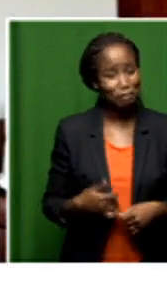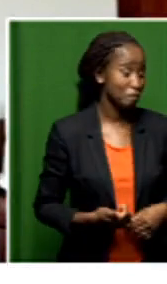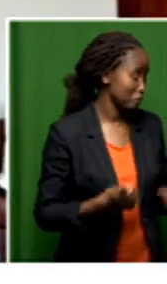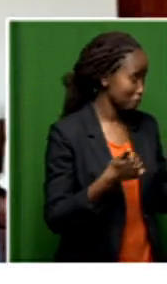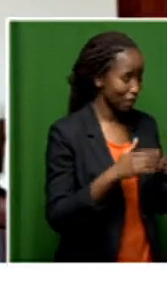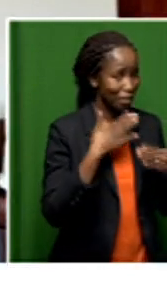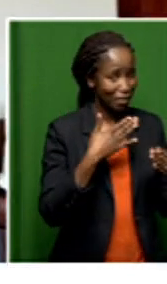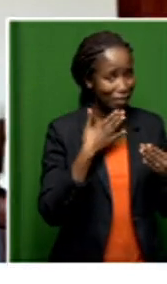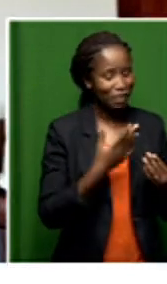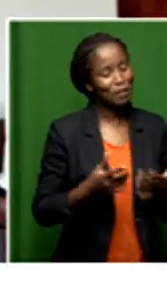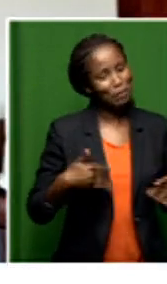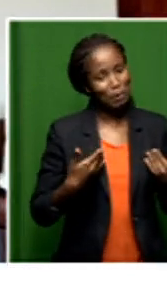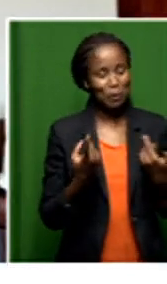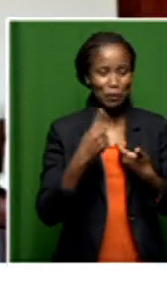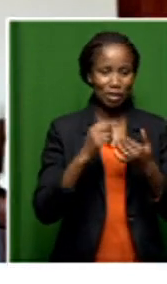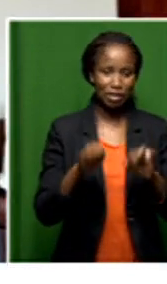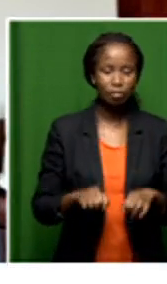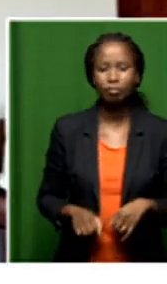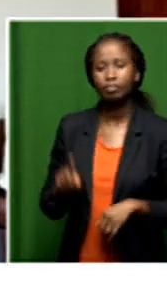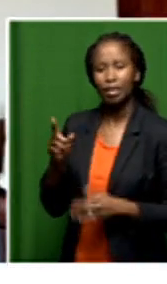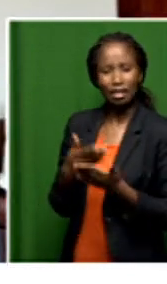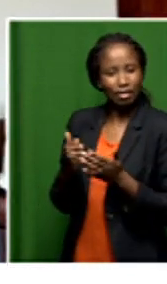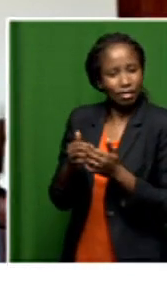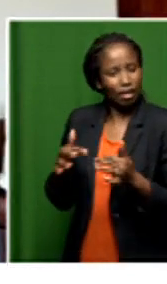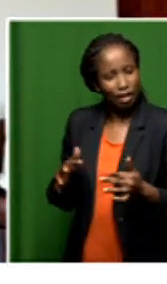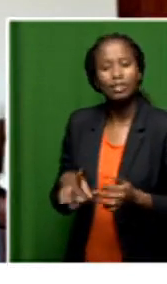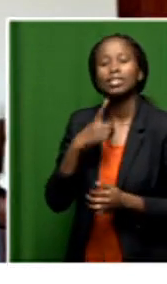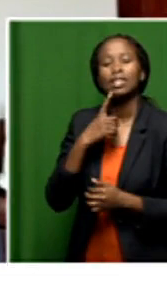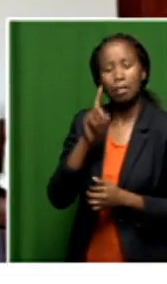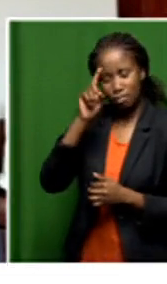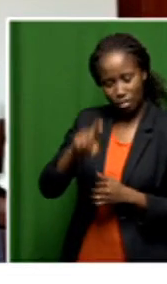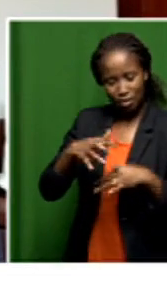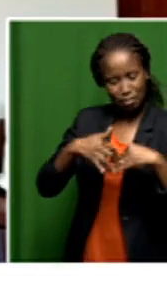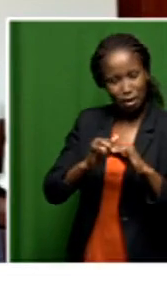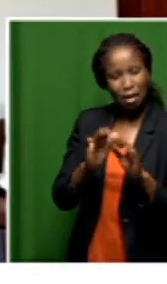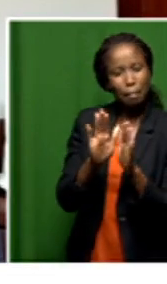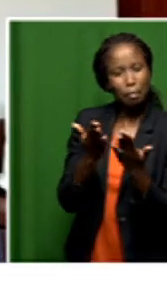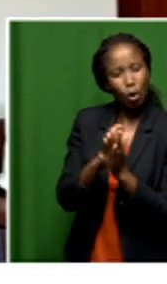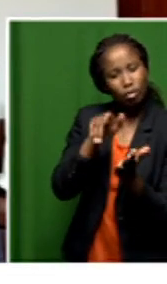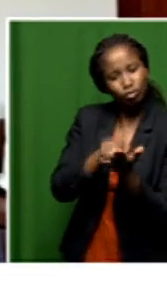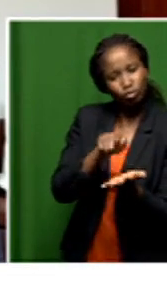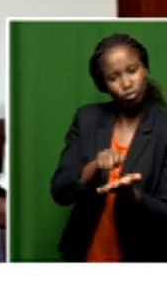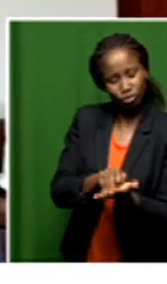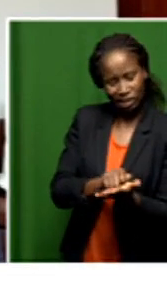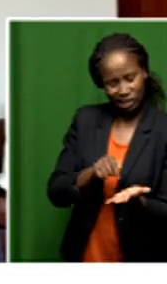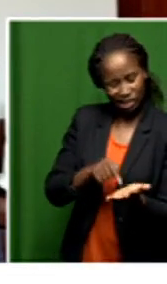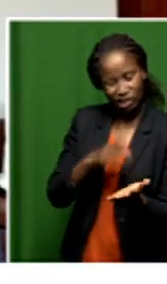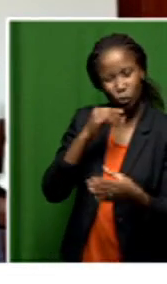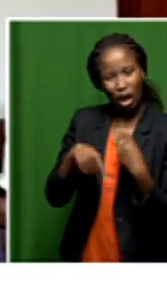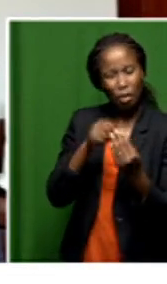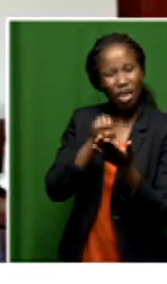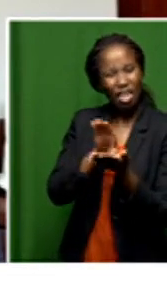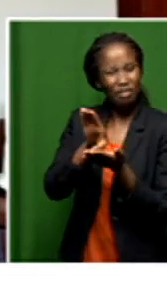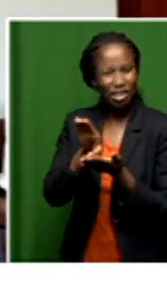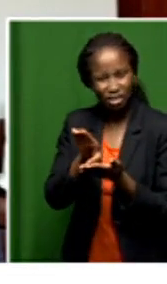be on the show. I suppose we should start with why you say there was a need to write a book that focused solely on investing overseas. Tell us a